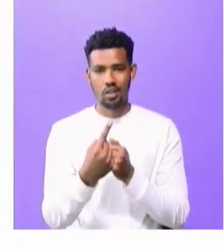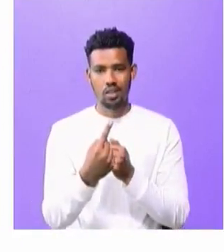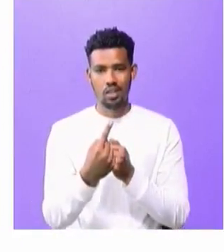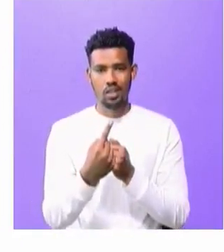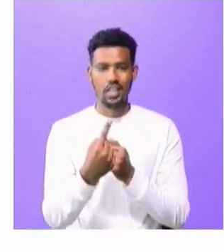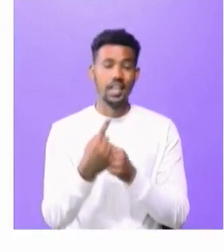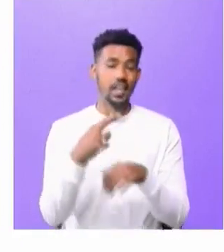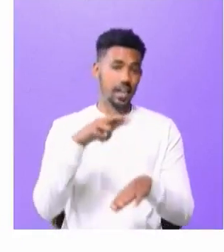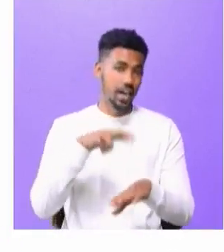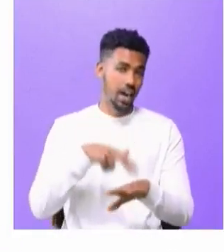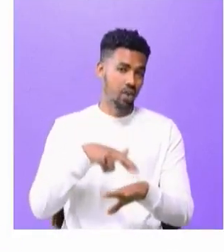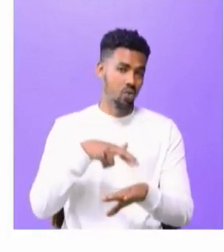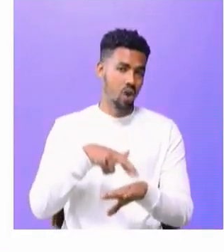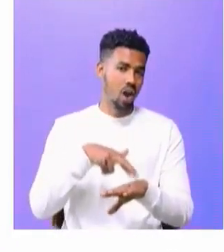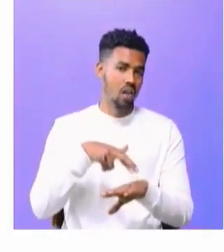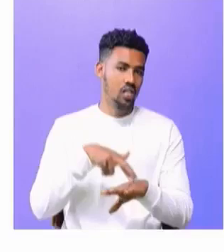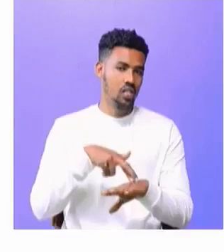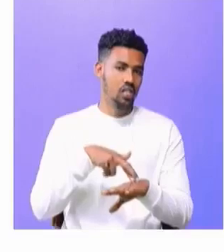regular